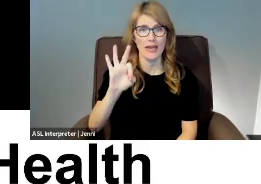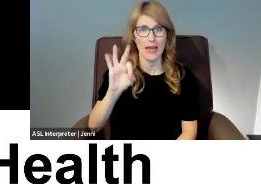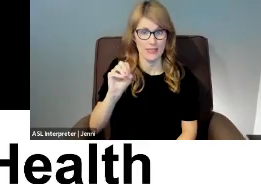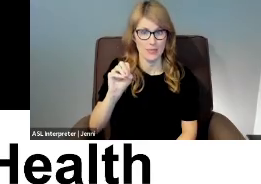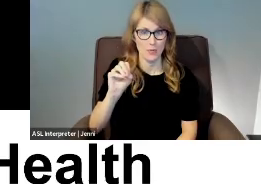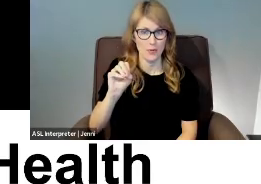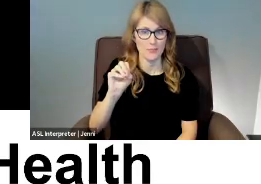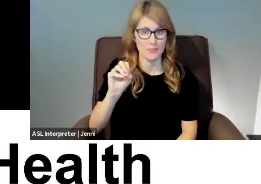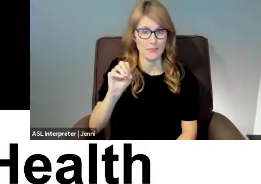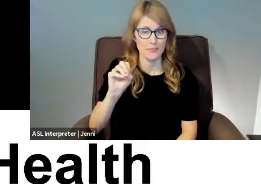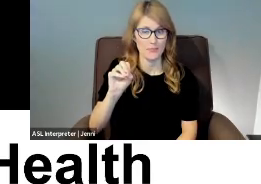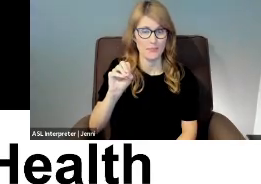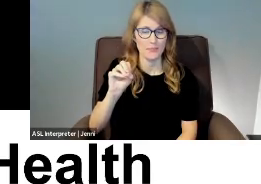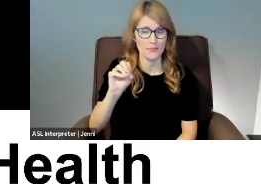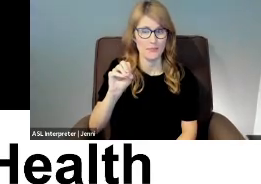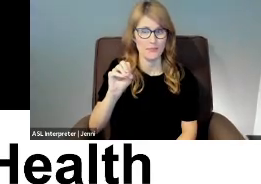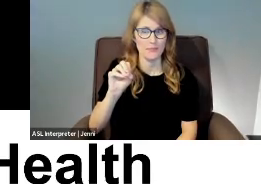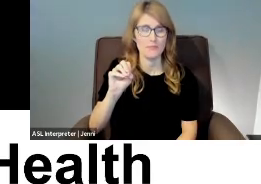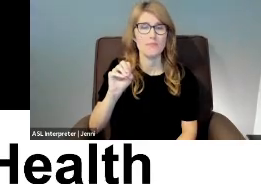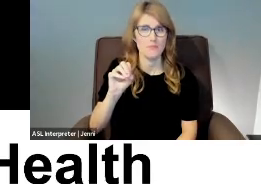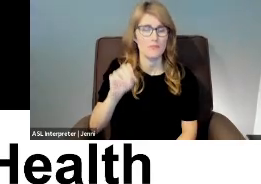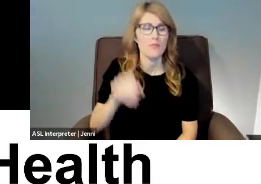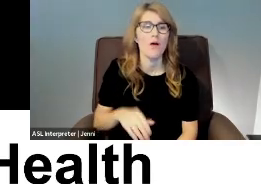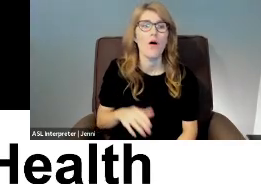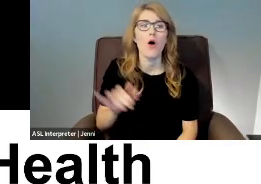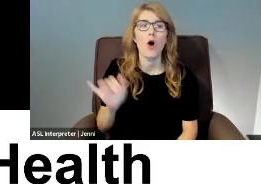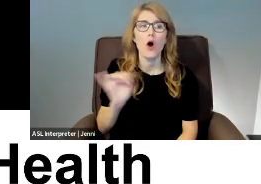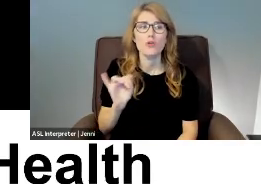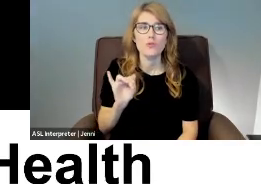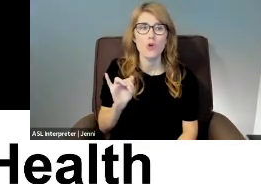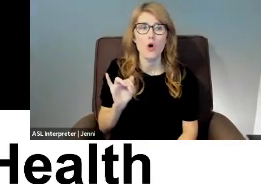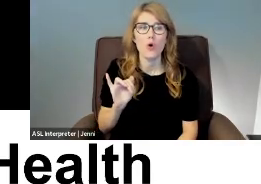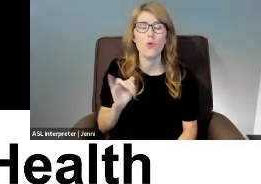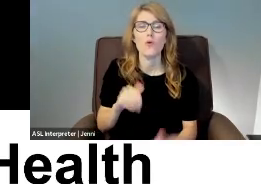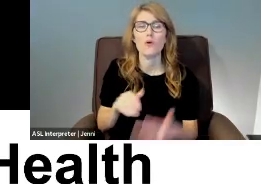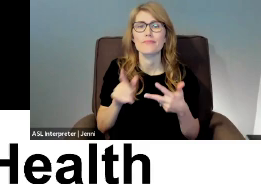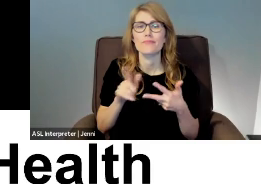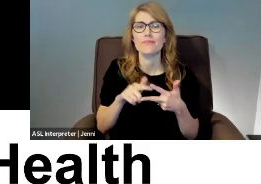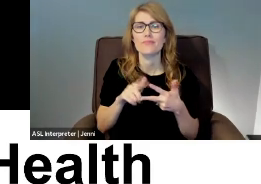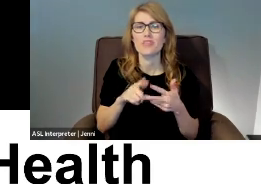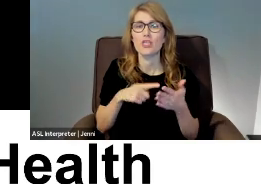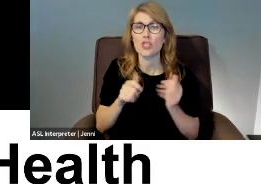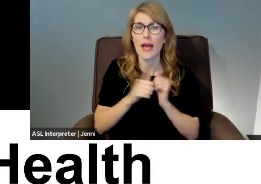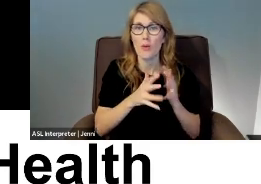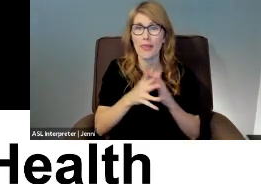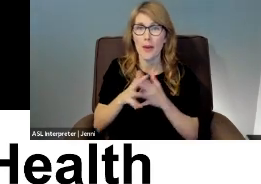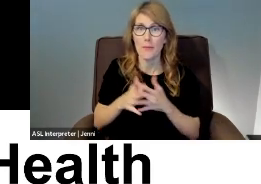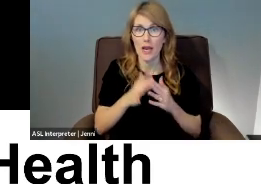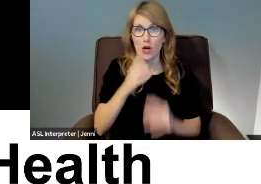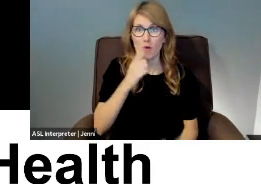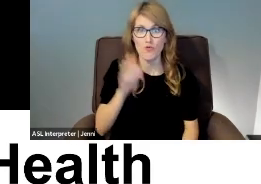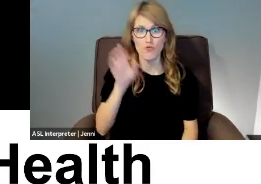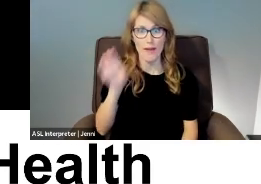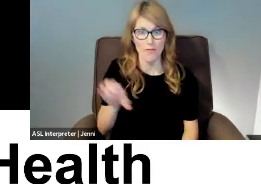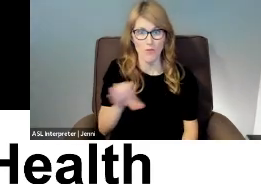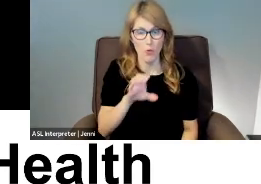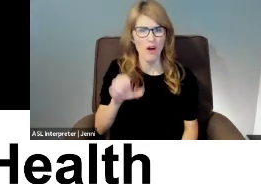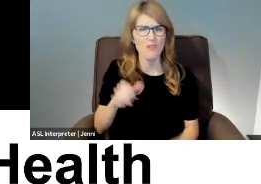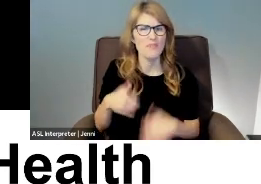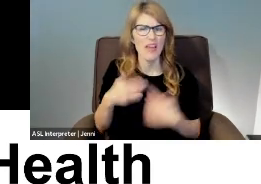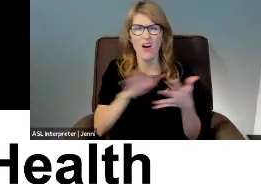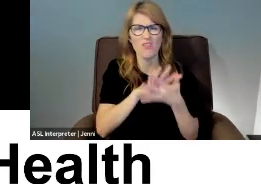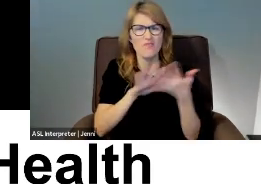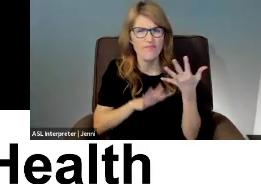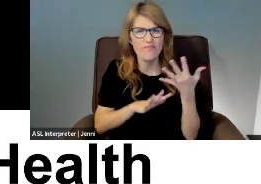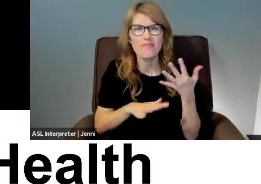1-800-985-5990. And then there's also check with your American Red Cross. They offer a host of